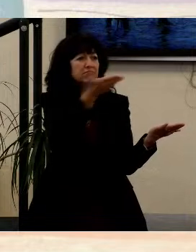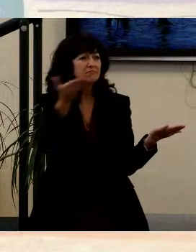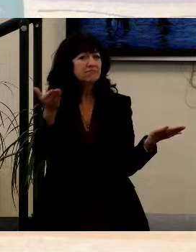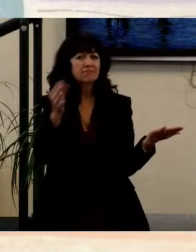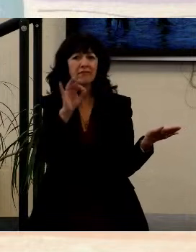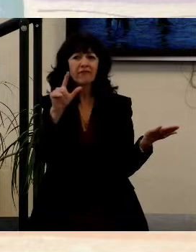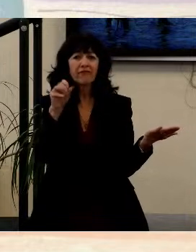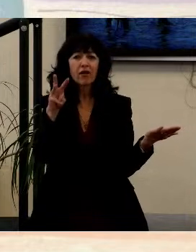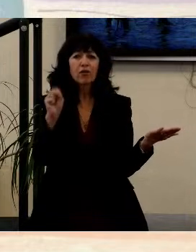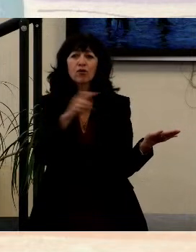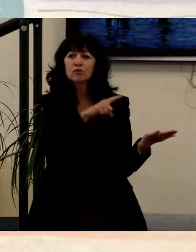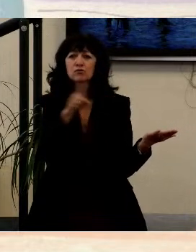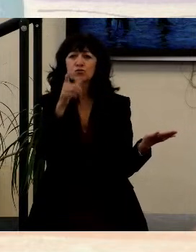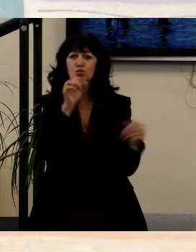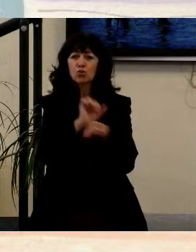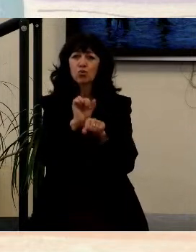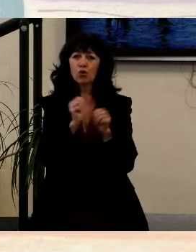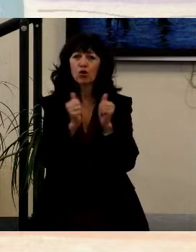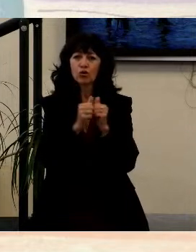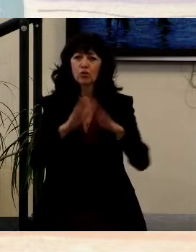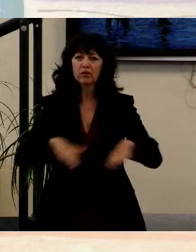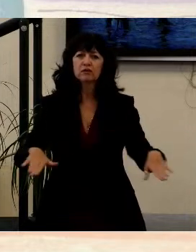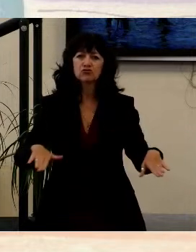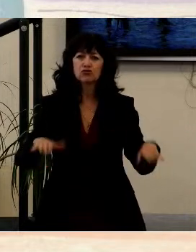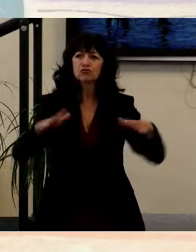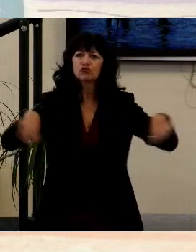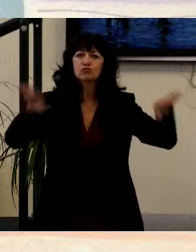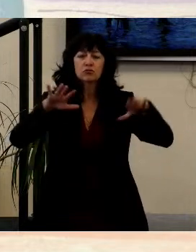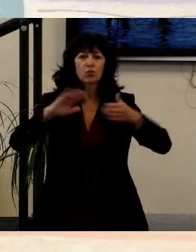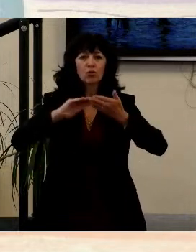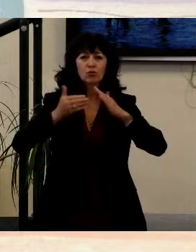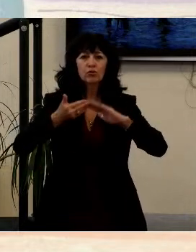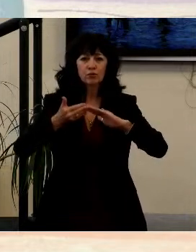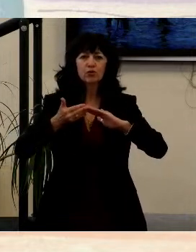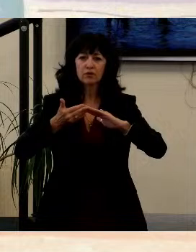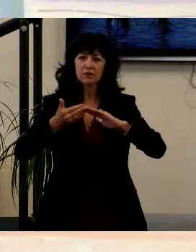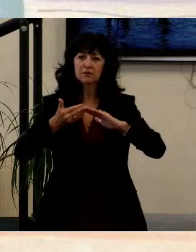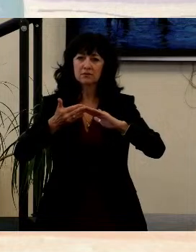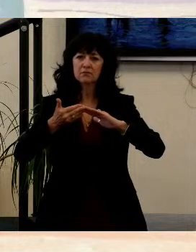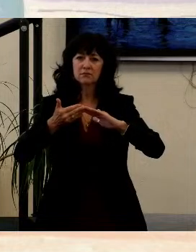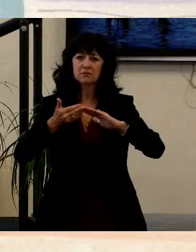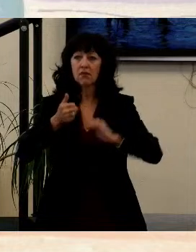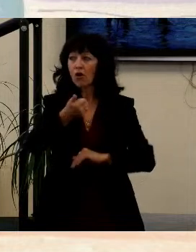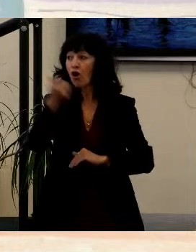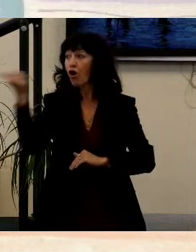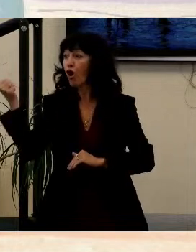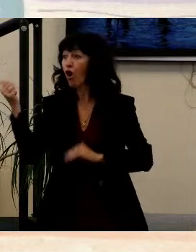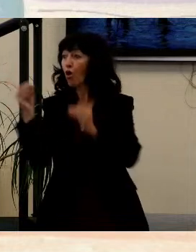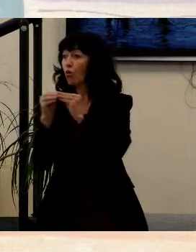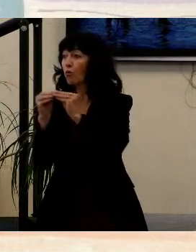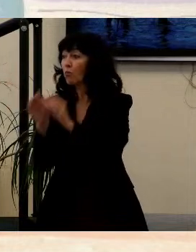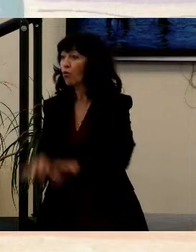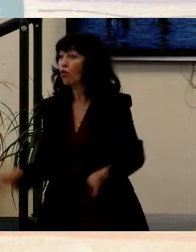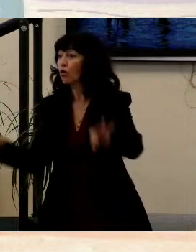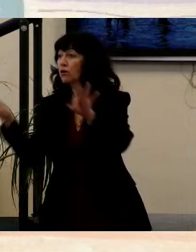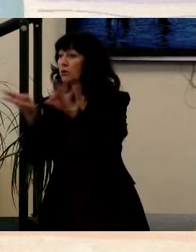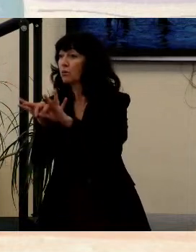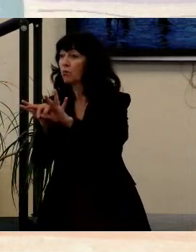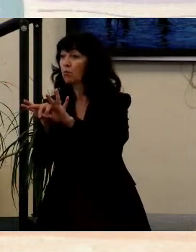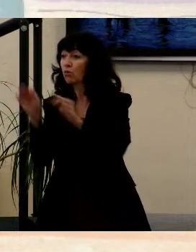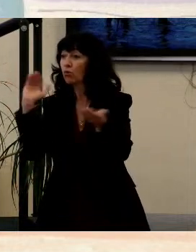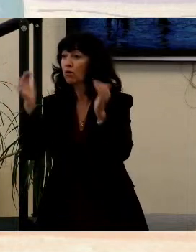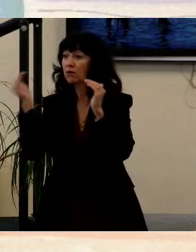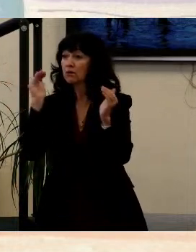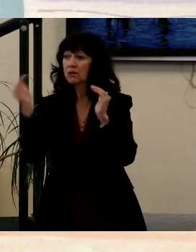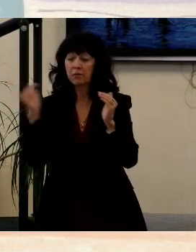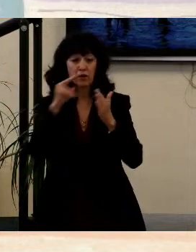worked with children in the neighborhoods. There's nothing more important than the work that we're doing